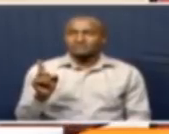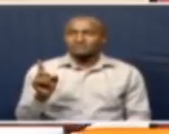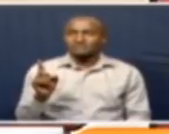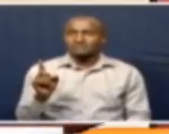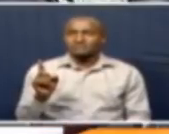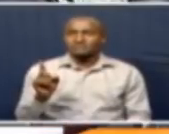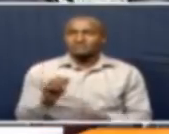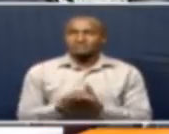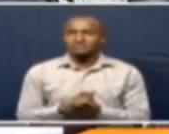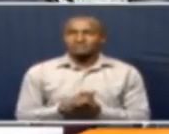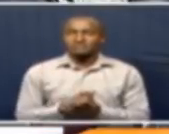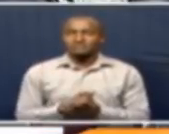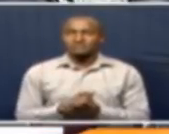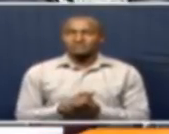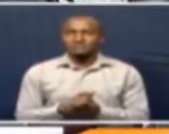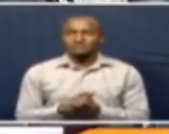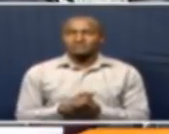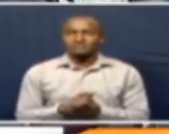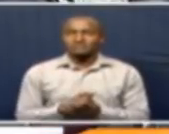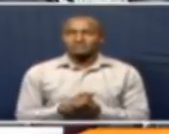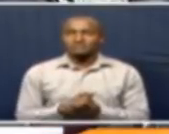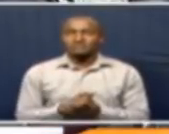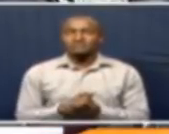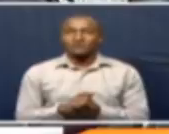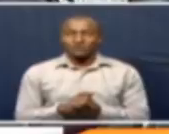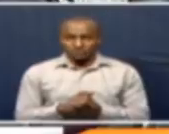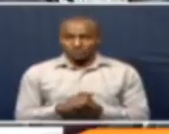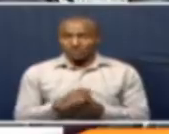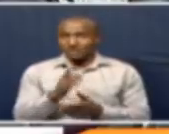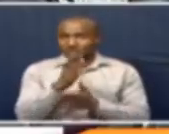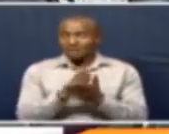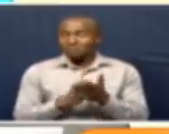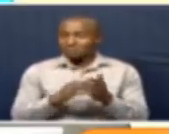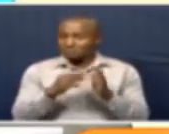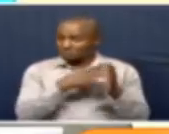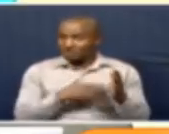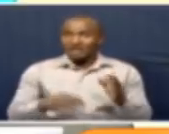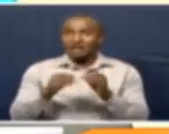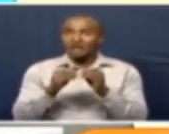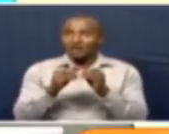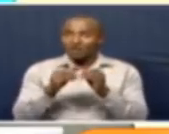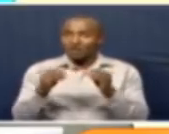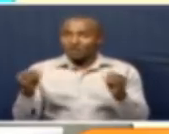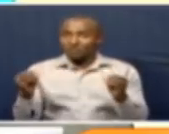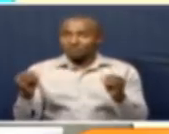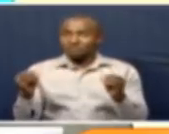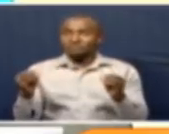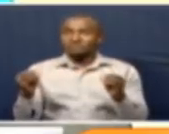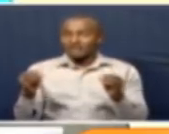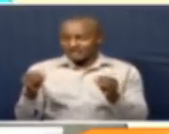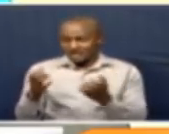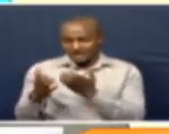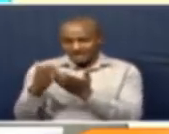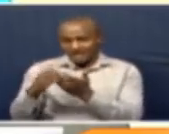Okay. Yeah. Okay, let's okay, hear fine. From Steve first. Uh-huh. So those established models, let them look out for each other. Mm-hmm.